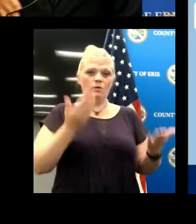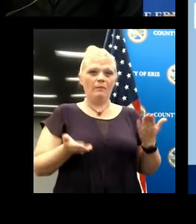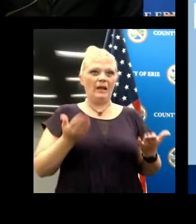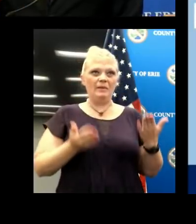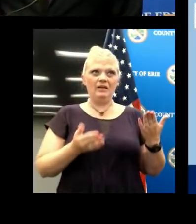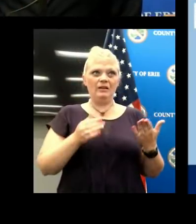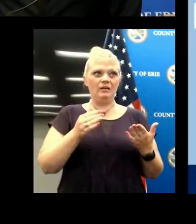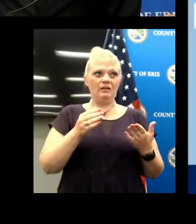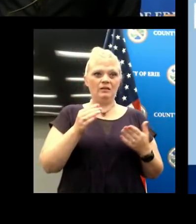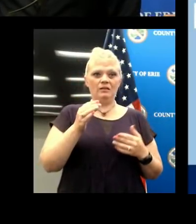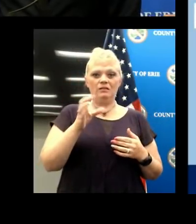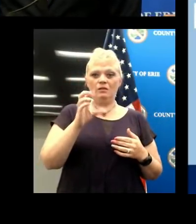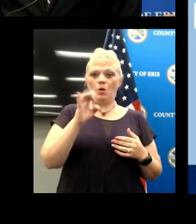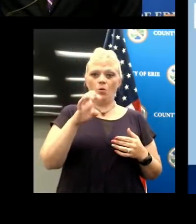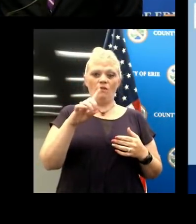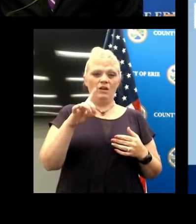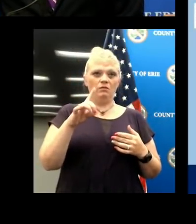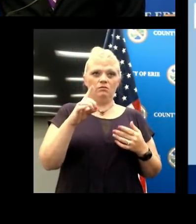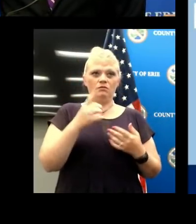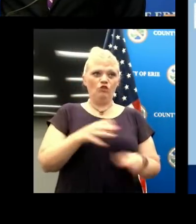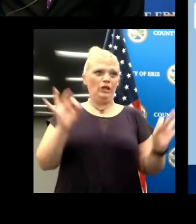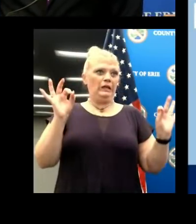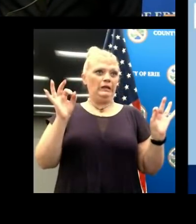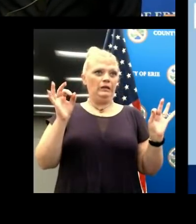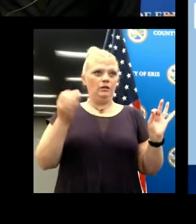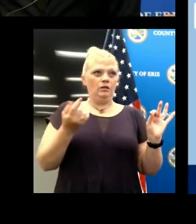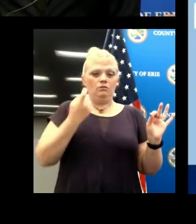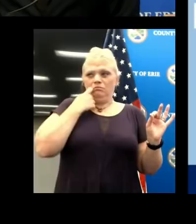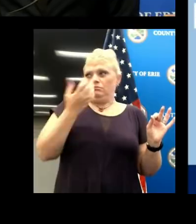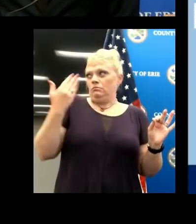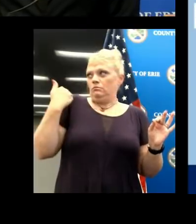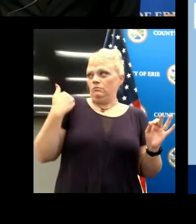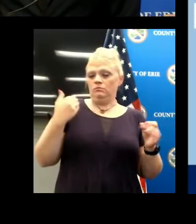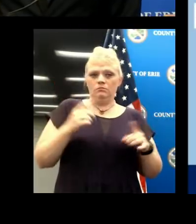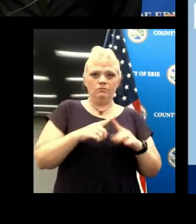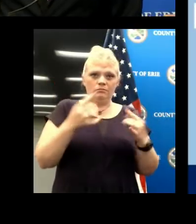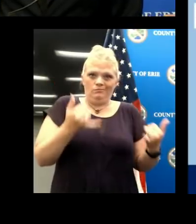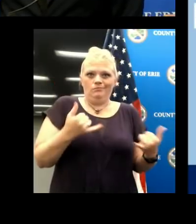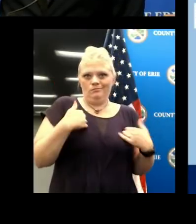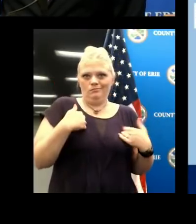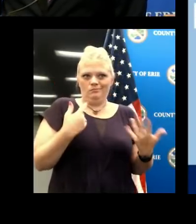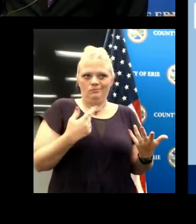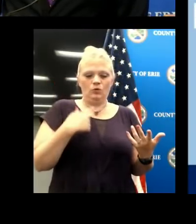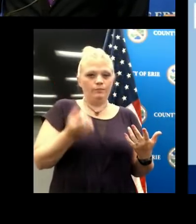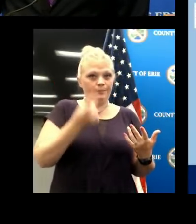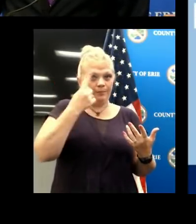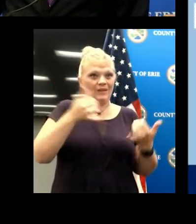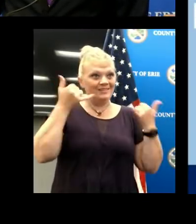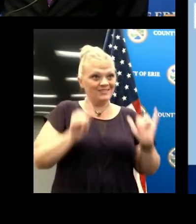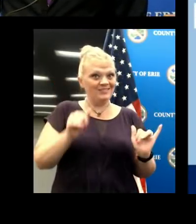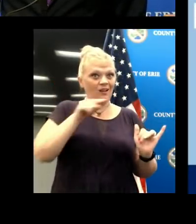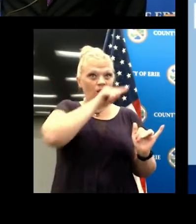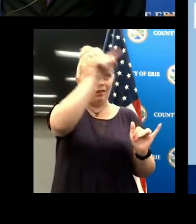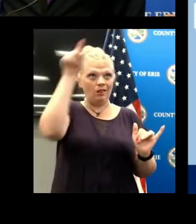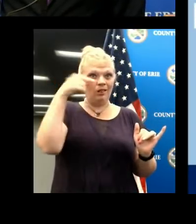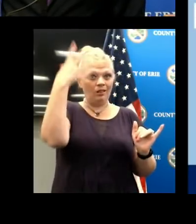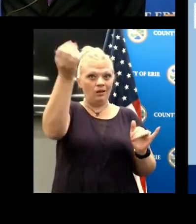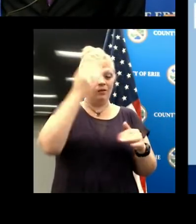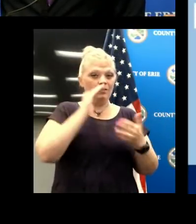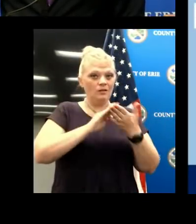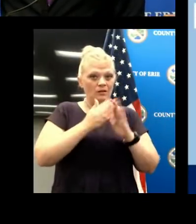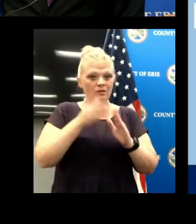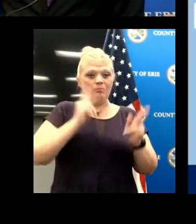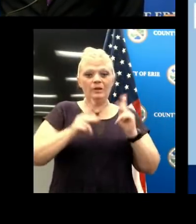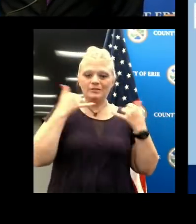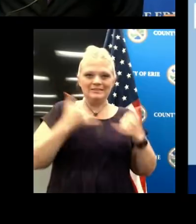been COVID-free just a couple weeks ago. So it's important that the public understand that COVID-19 is still in the community, and people are still